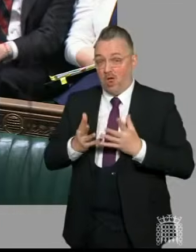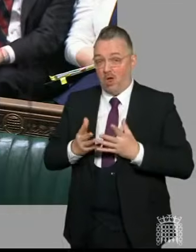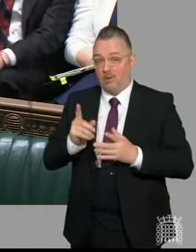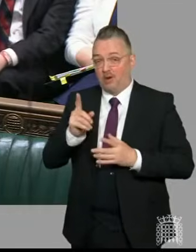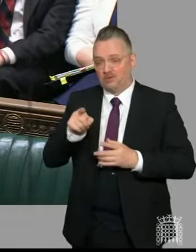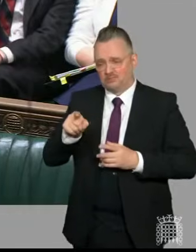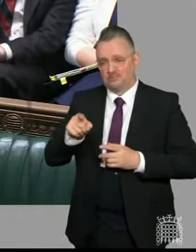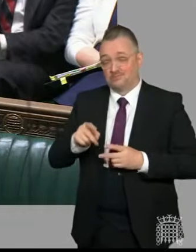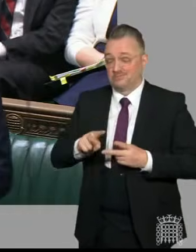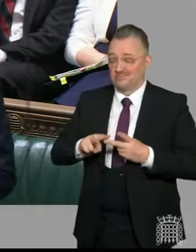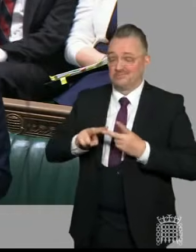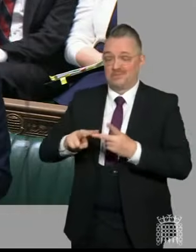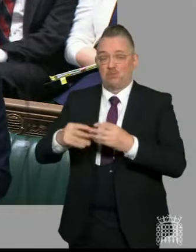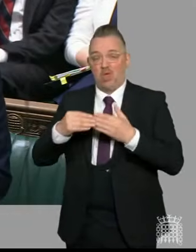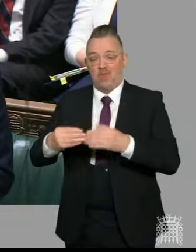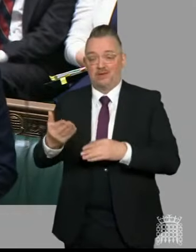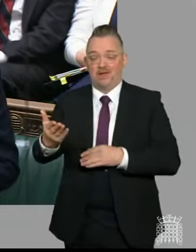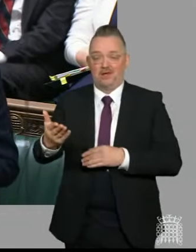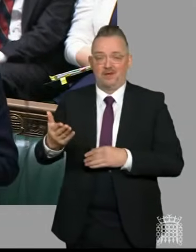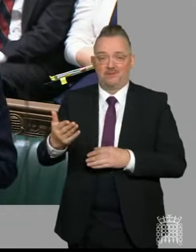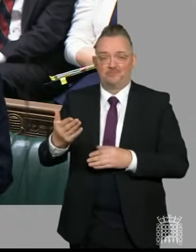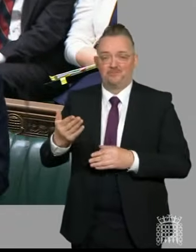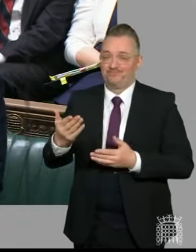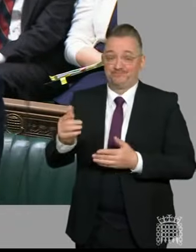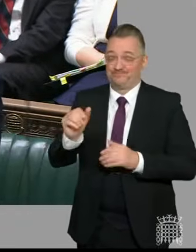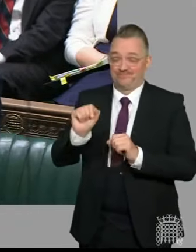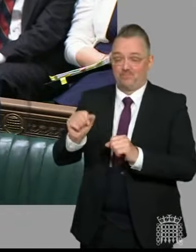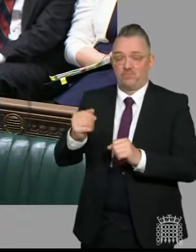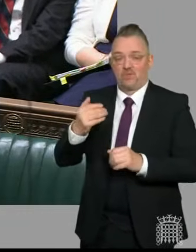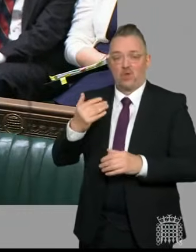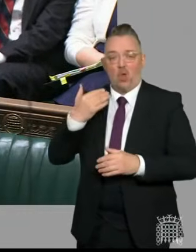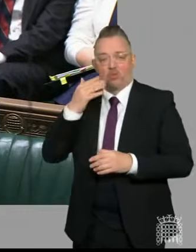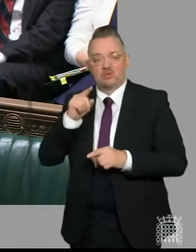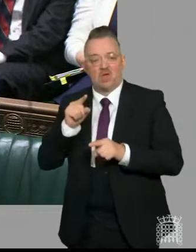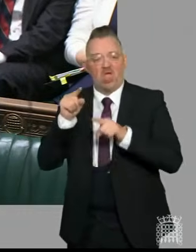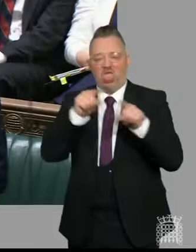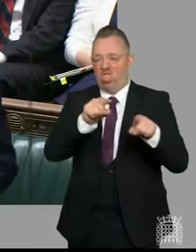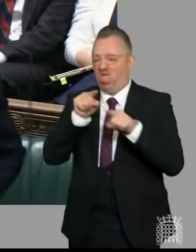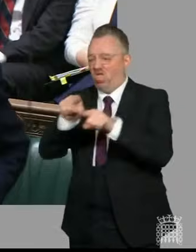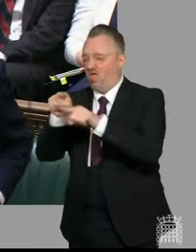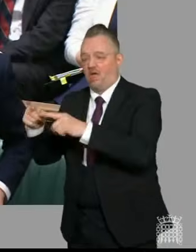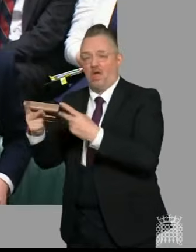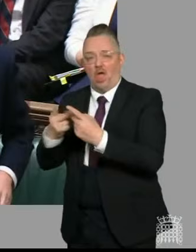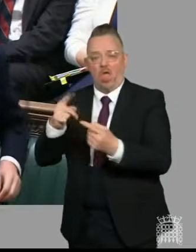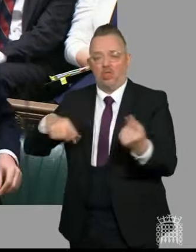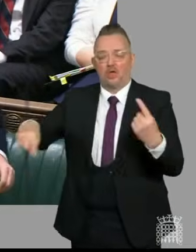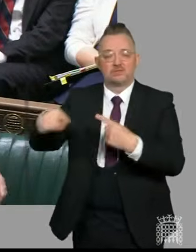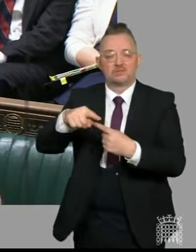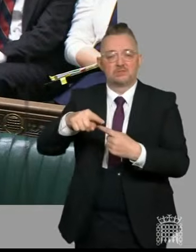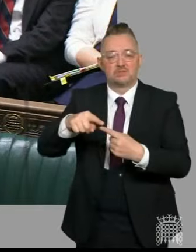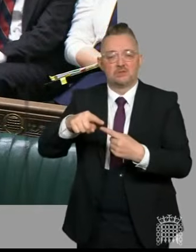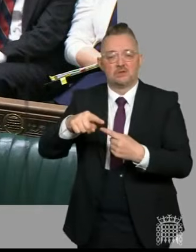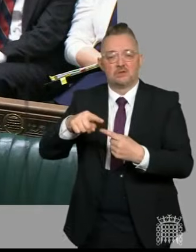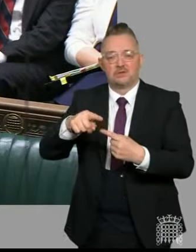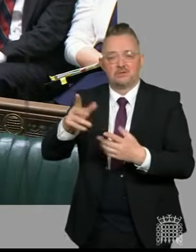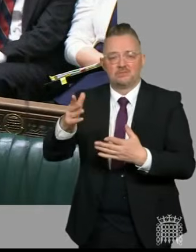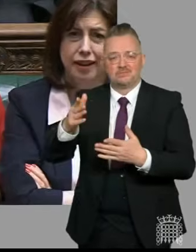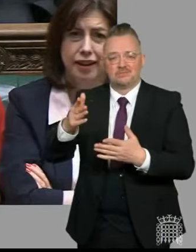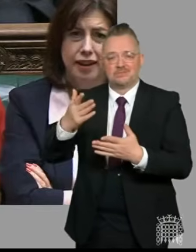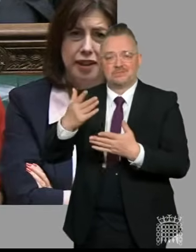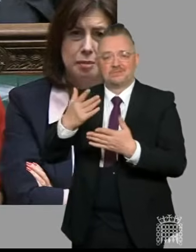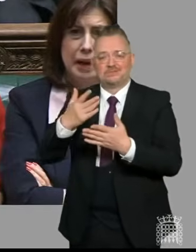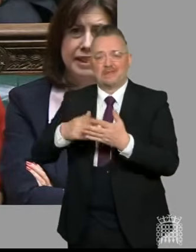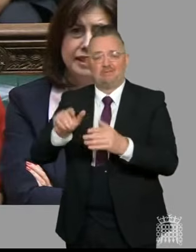to attack others' failures, but never the one to take responsibility for her